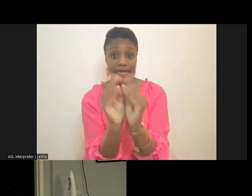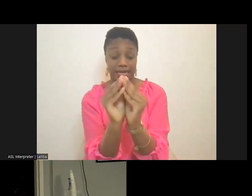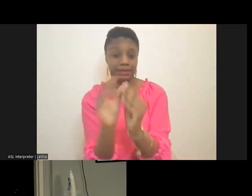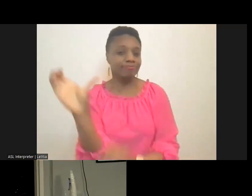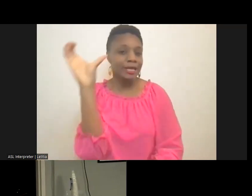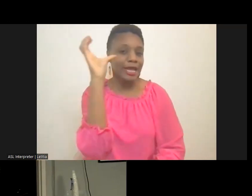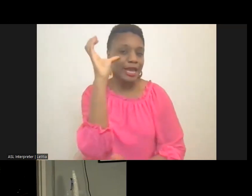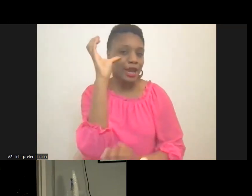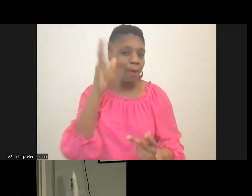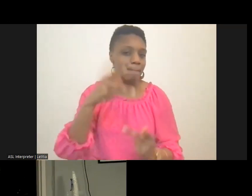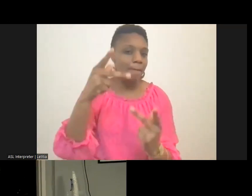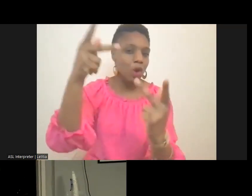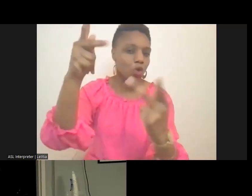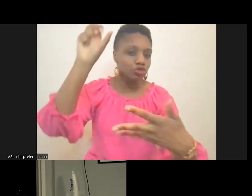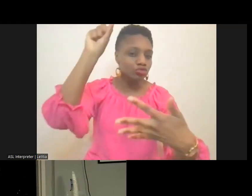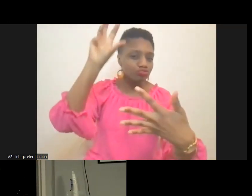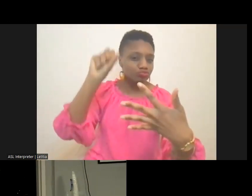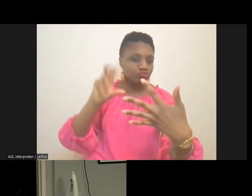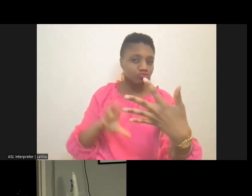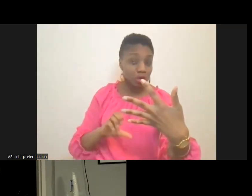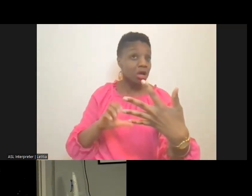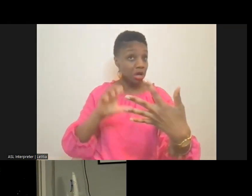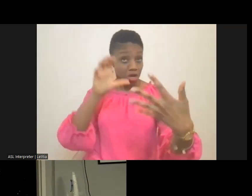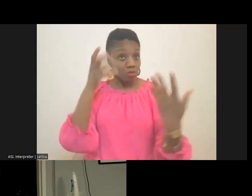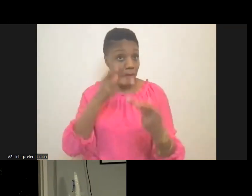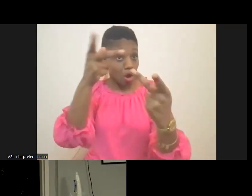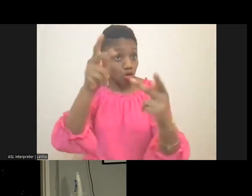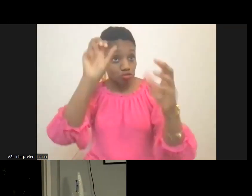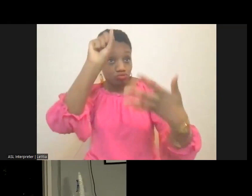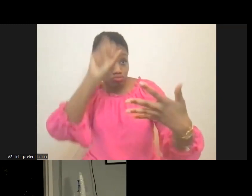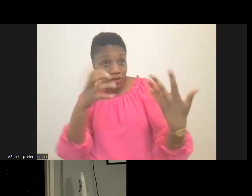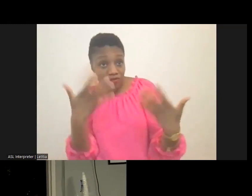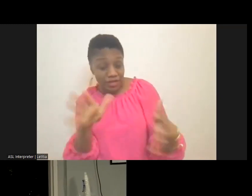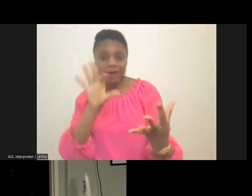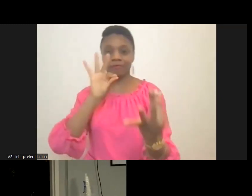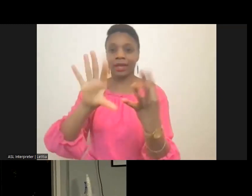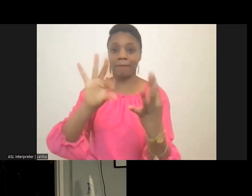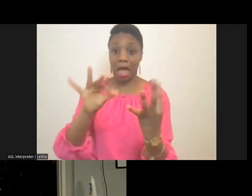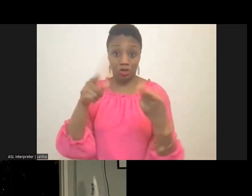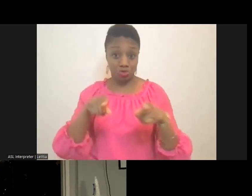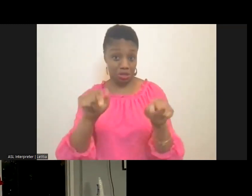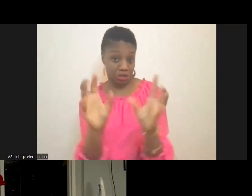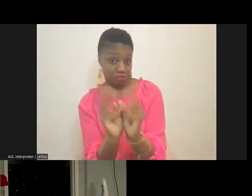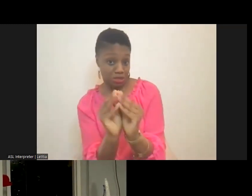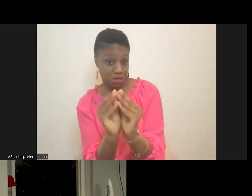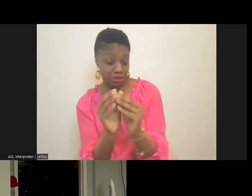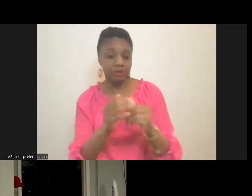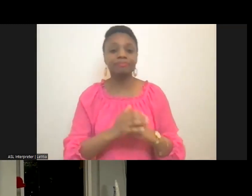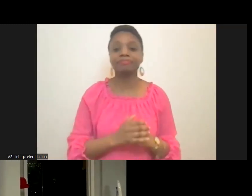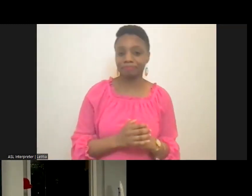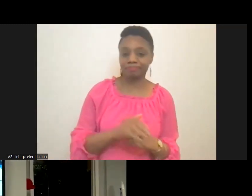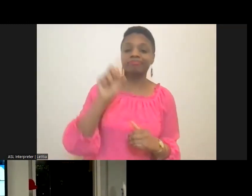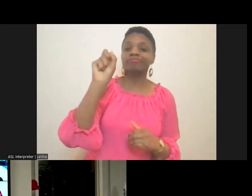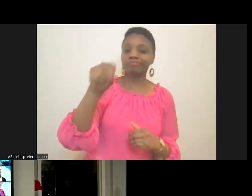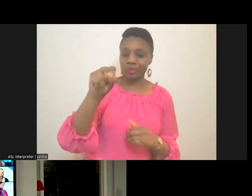feedback formally in for those. Yeah, that's certainly an option. So my colleague, Mike Judge, is the Undersecretary of